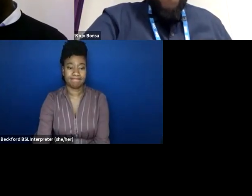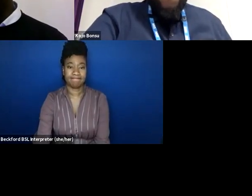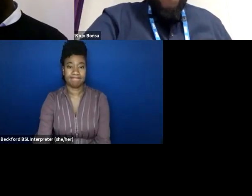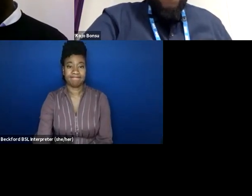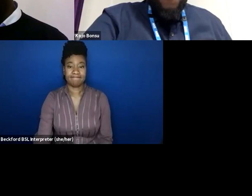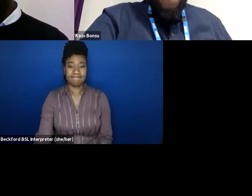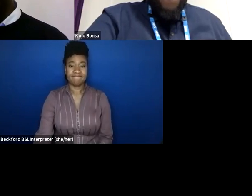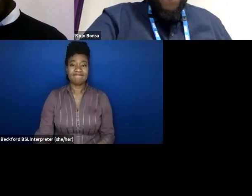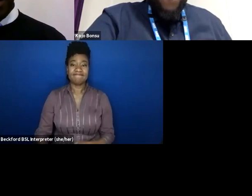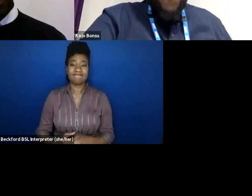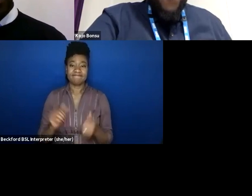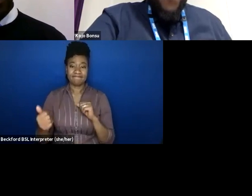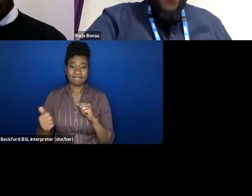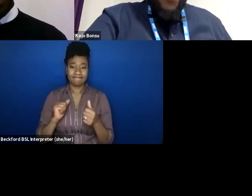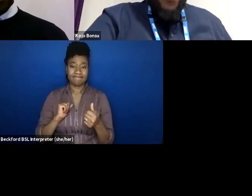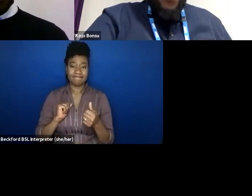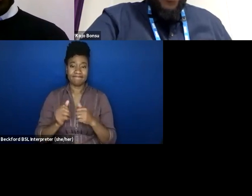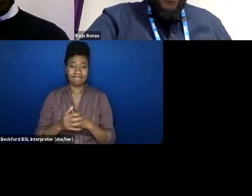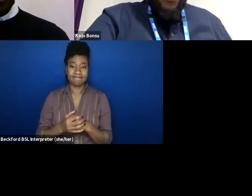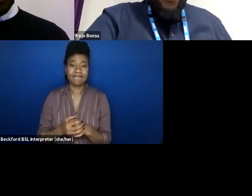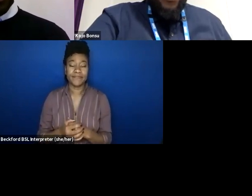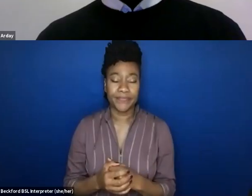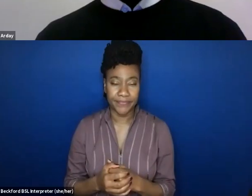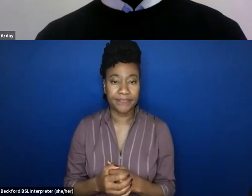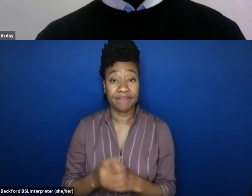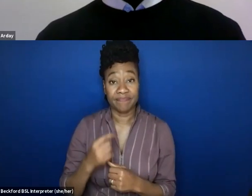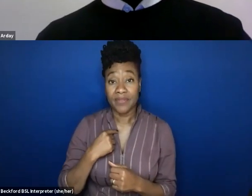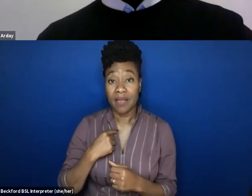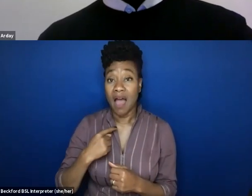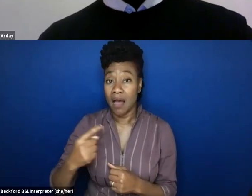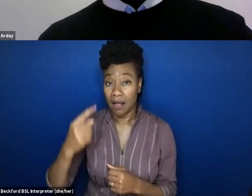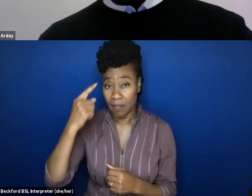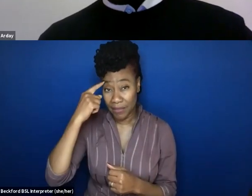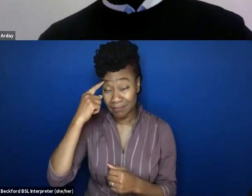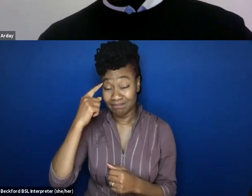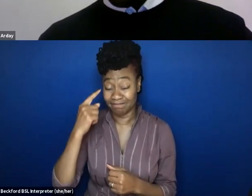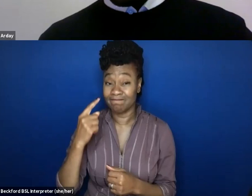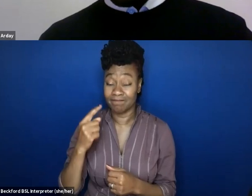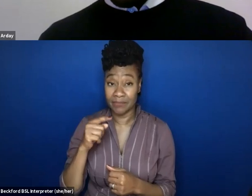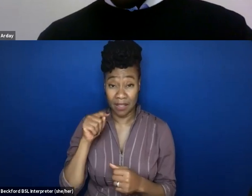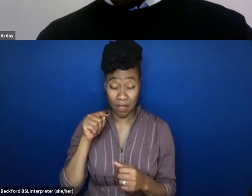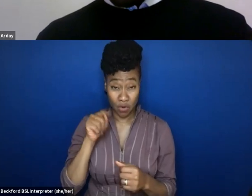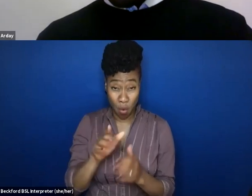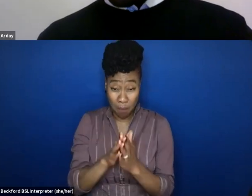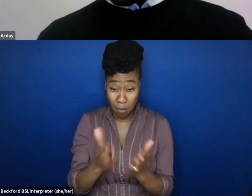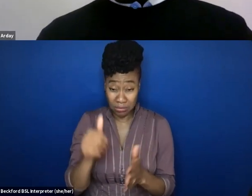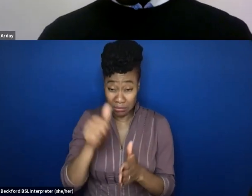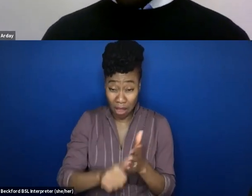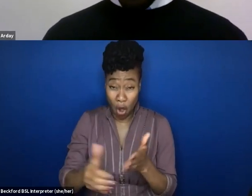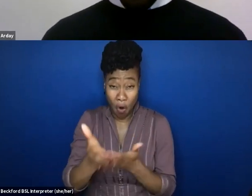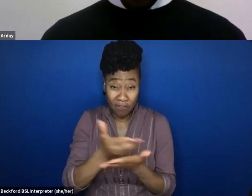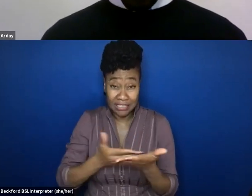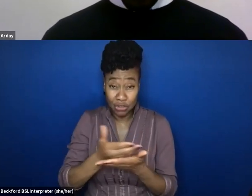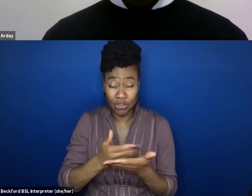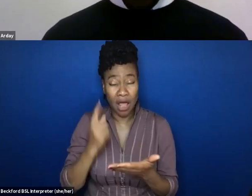And I think there are many, many people who are also glad of the conversation that this has sparked. It's interesting